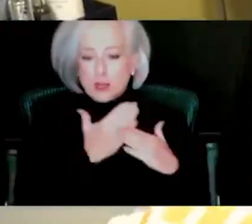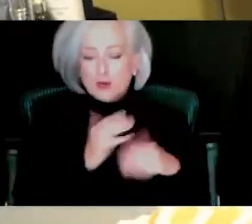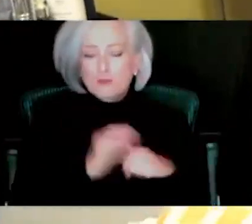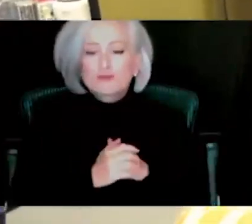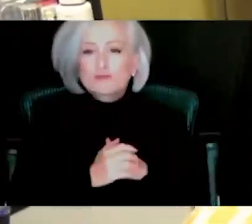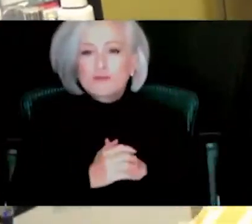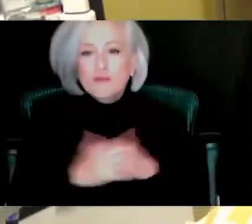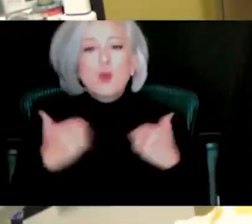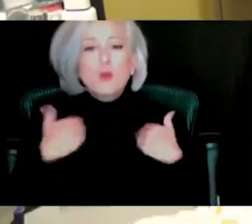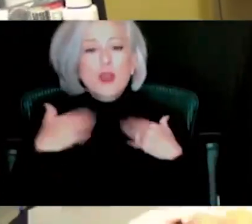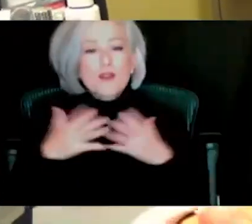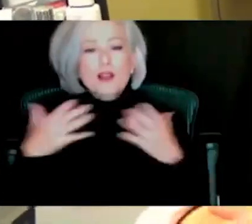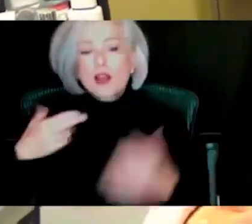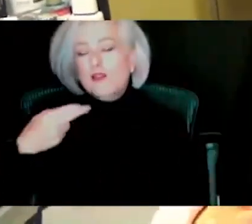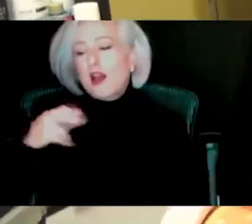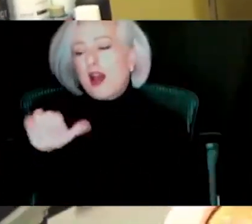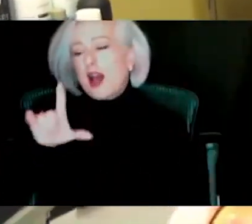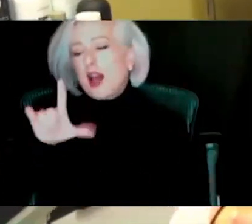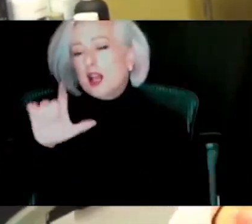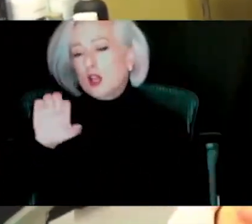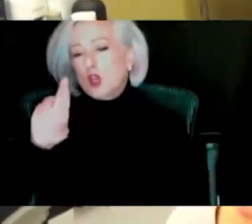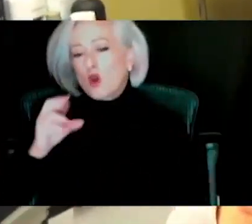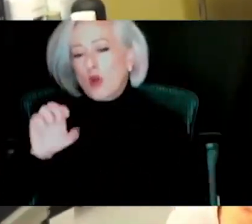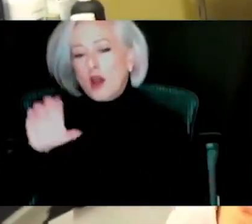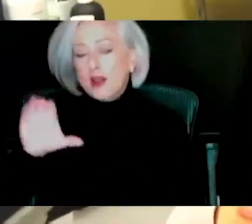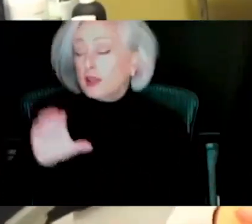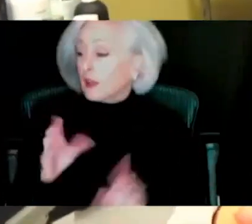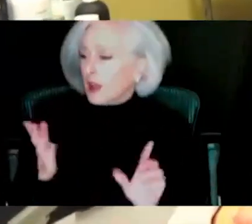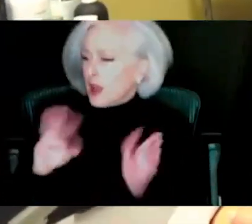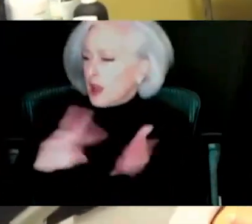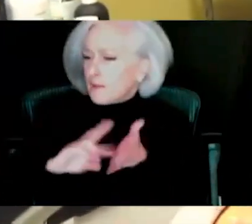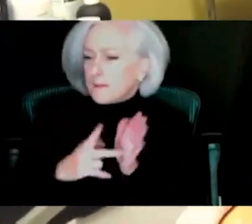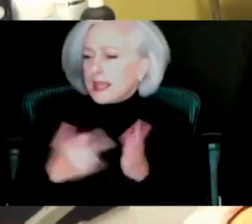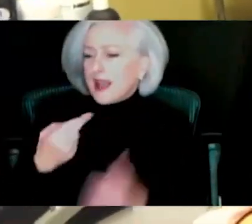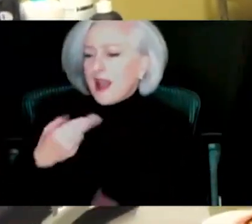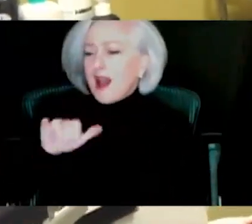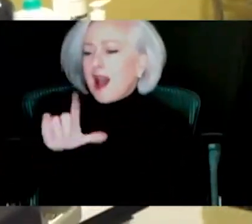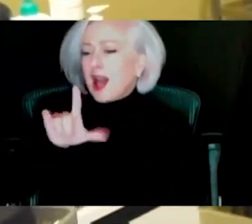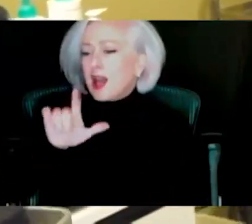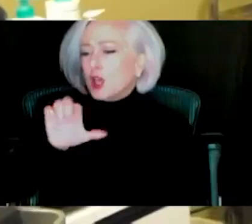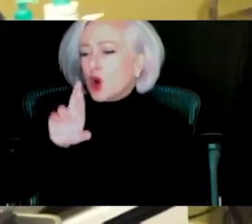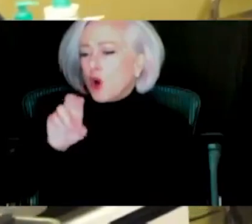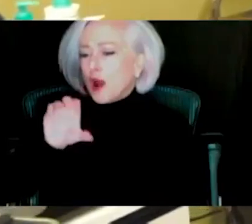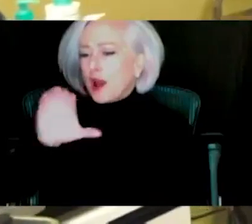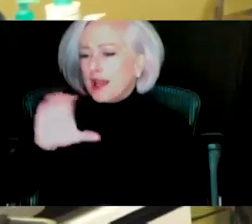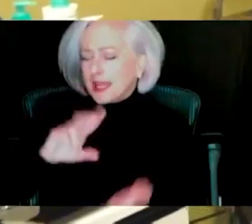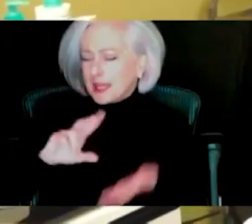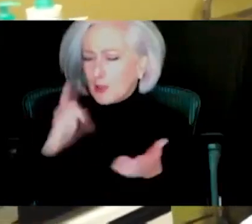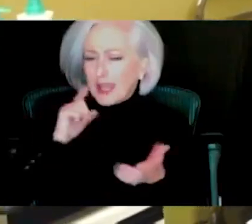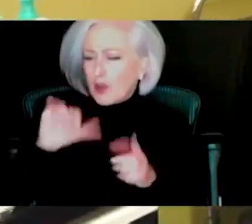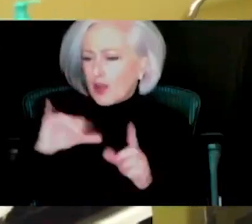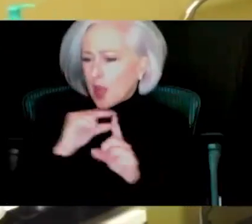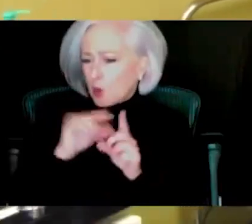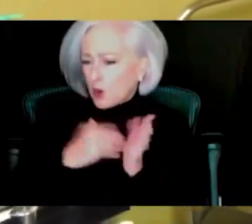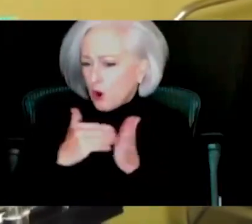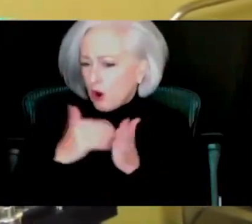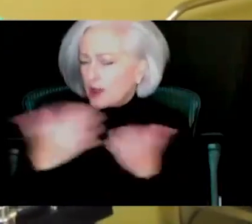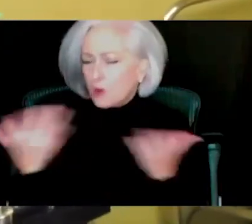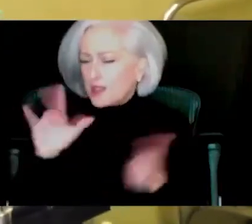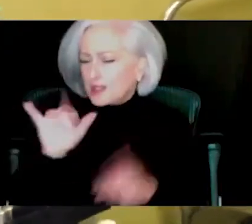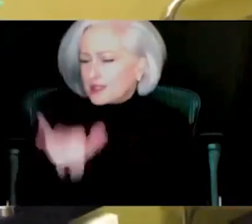in a Hydrafacial, which helps the body. Okay, what's hyaluronic? Because we hear that word in commercials all the time, the hyaluronic acid. What is that?